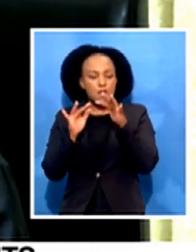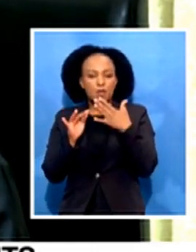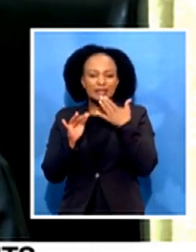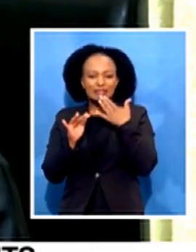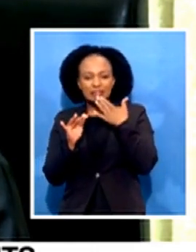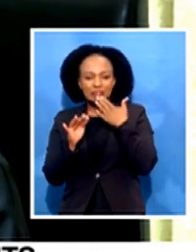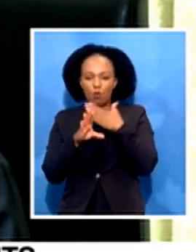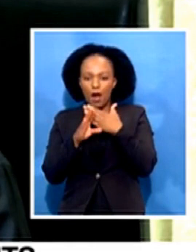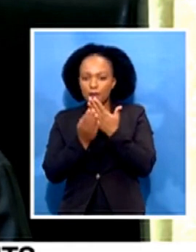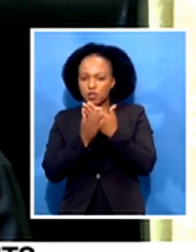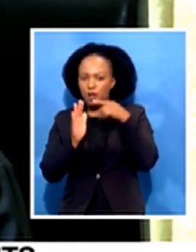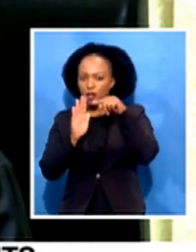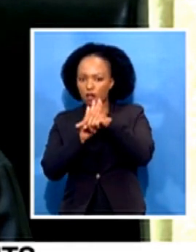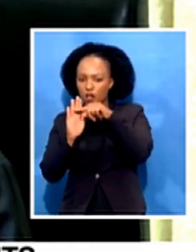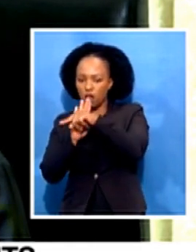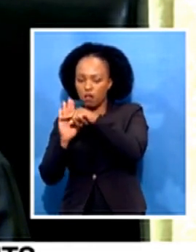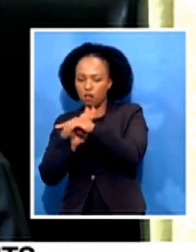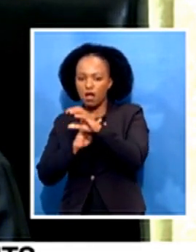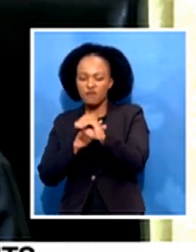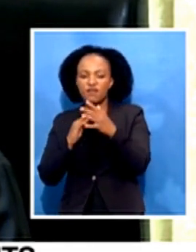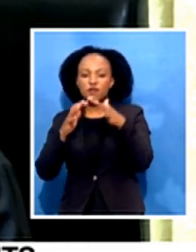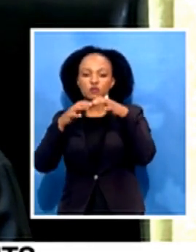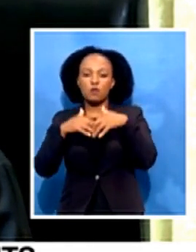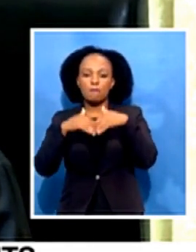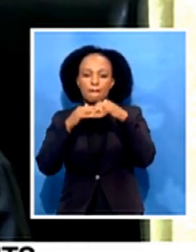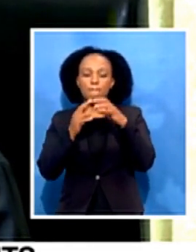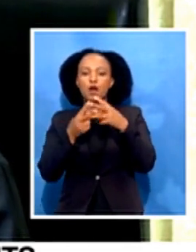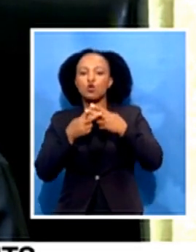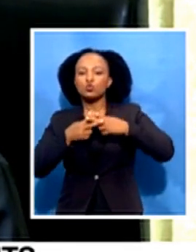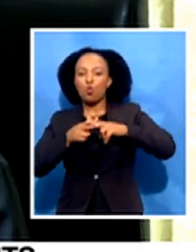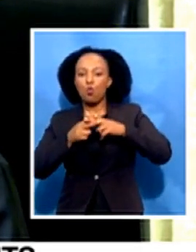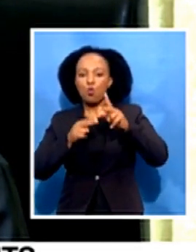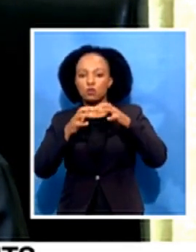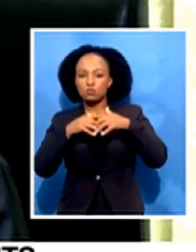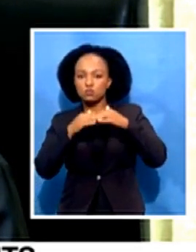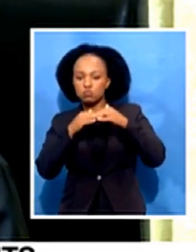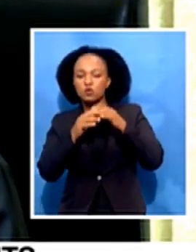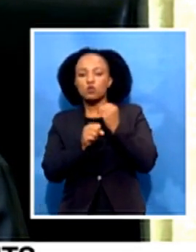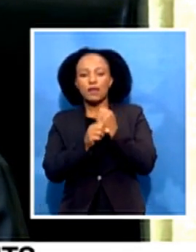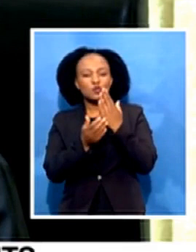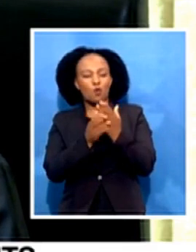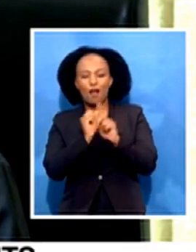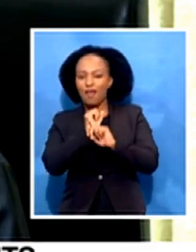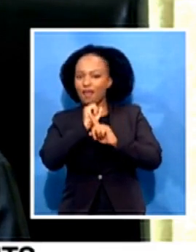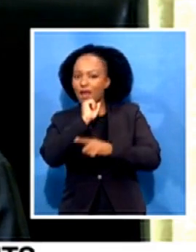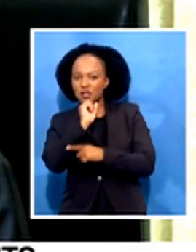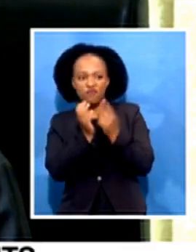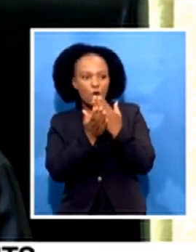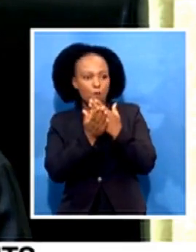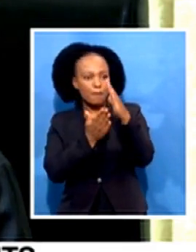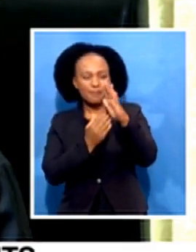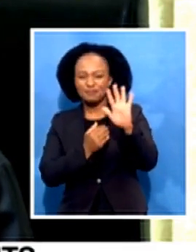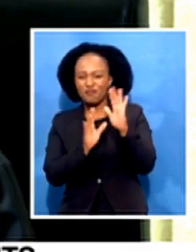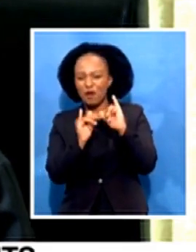toolkit that will ensure retrenchment are indeed the last resort for companies. On the public